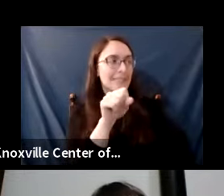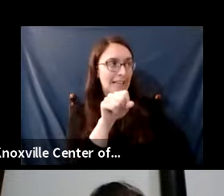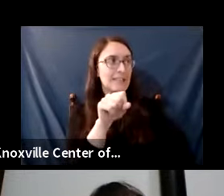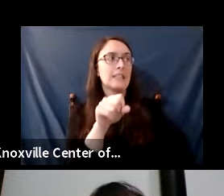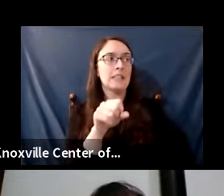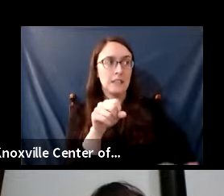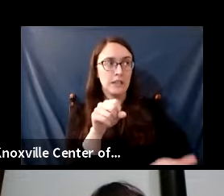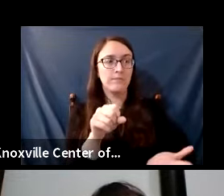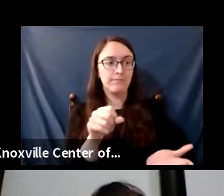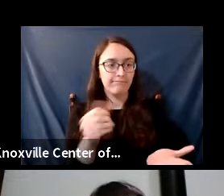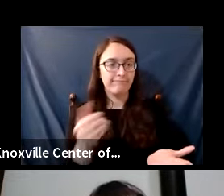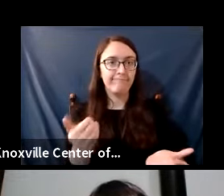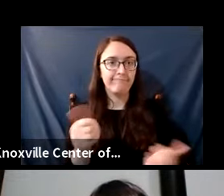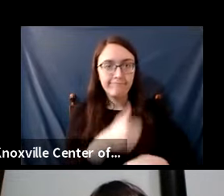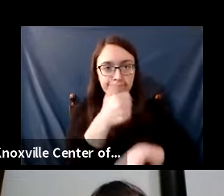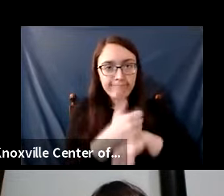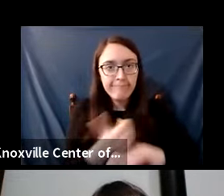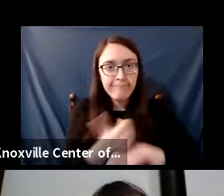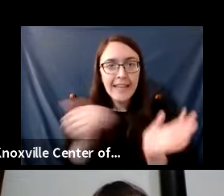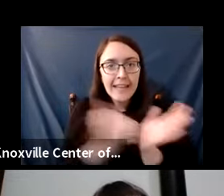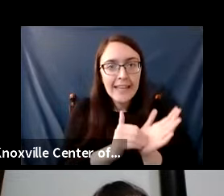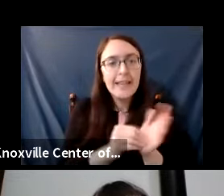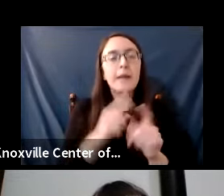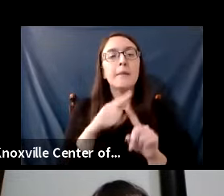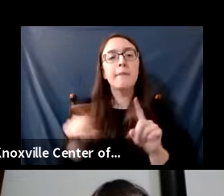Extended times. Yeah.